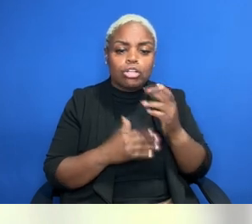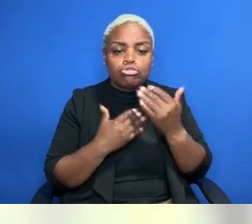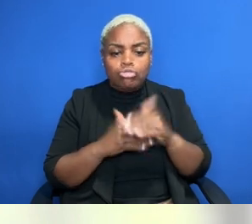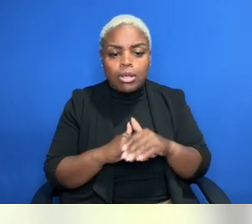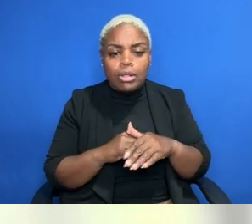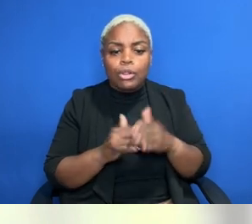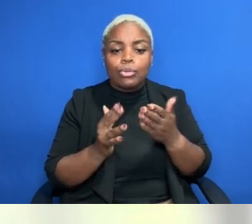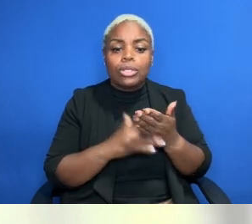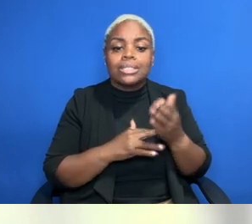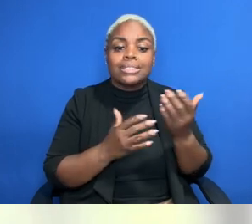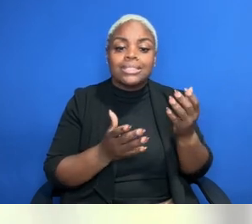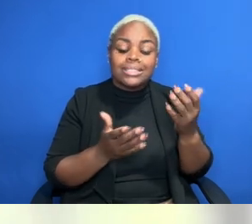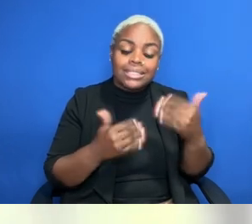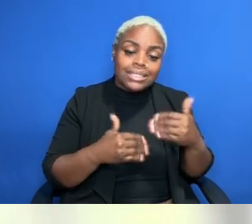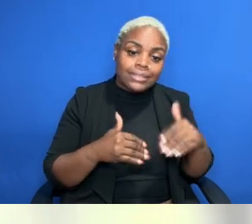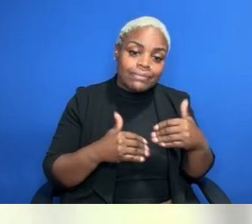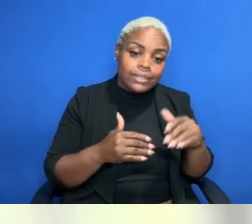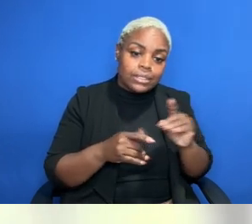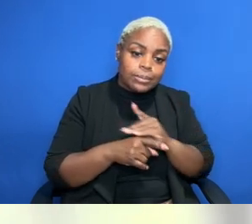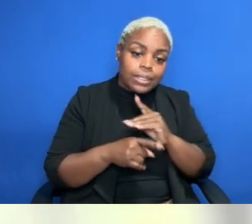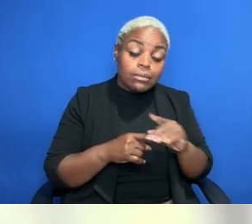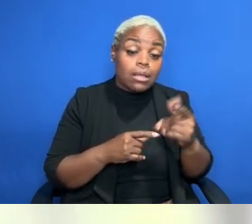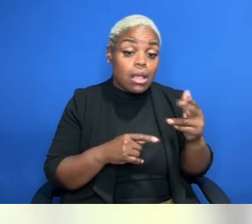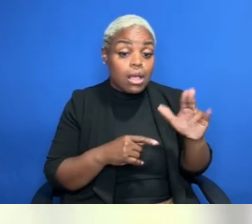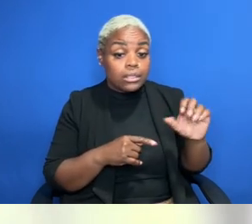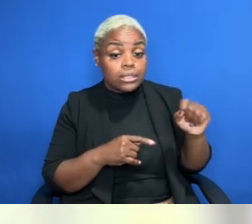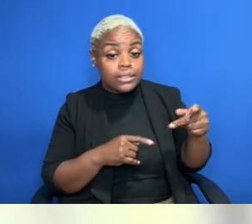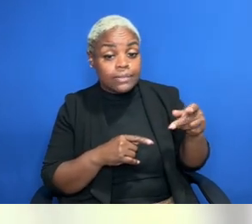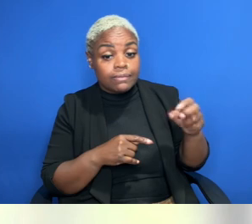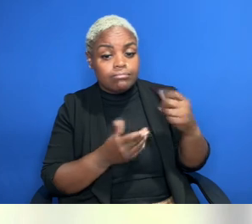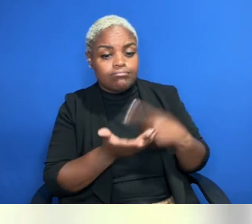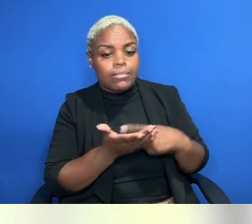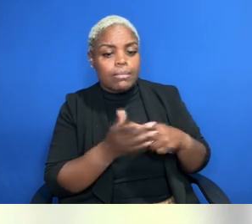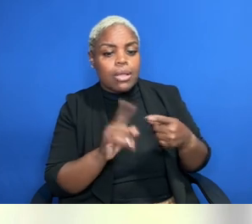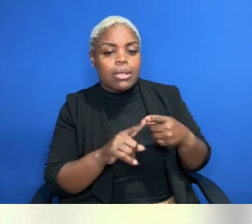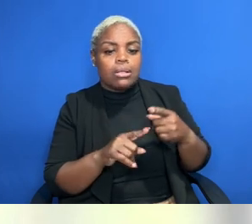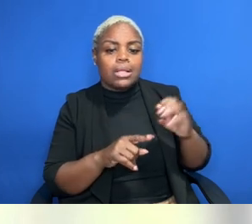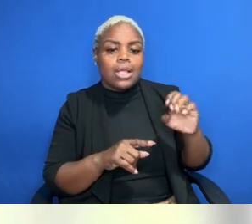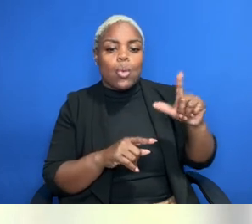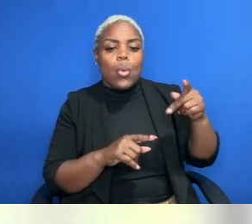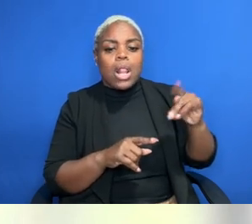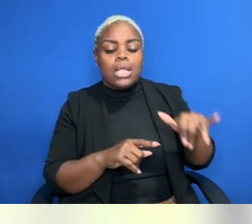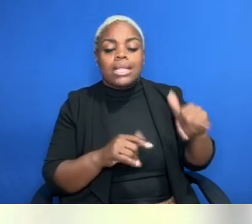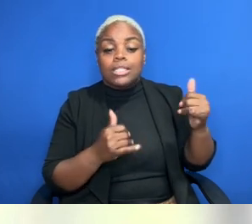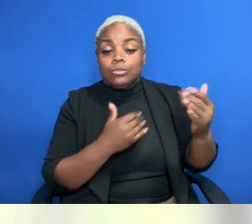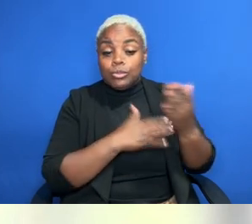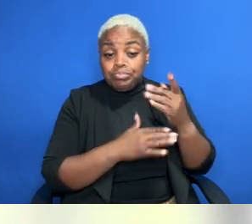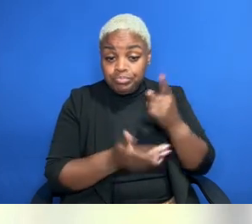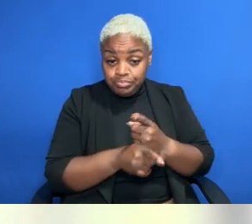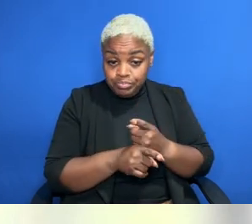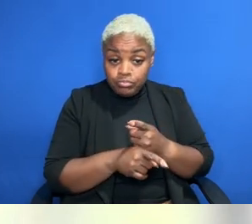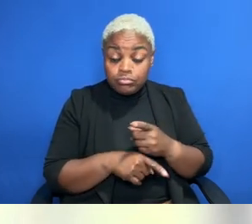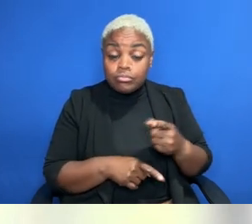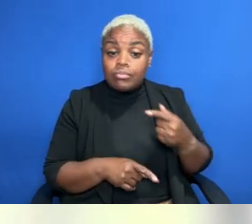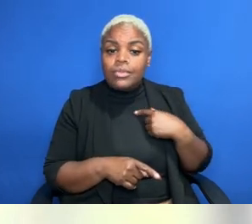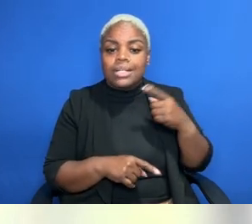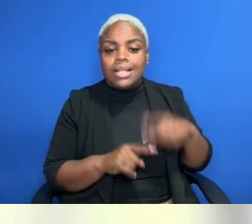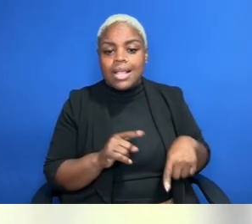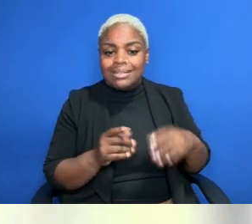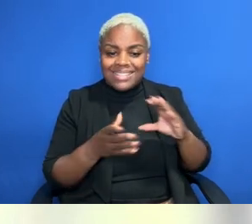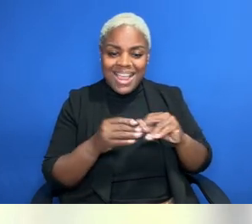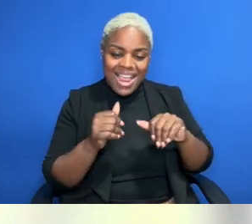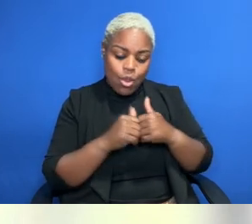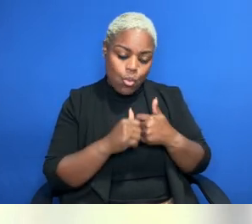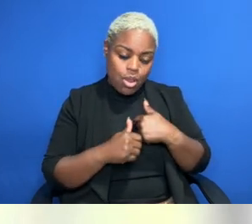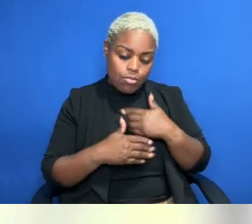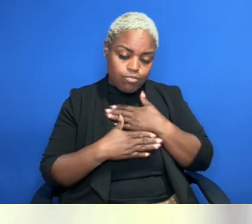seclusion, through restraint, through excessive discipline. Guy Stevens talked about all these so eloquently this morning. I can't begin